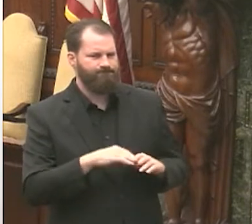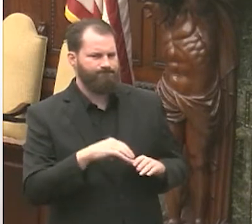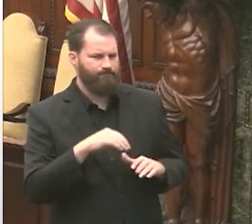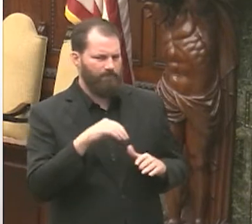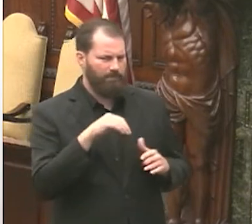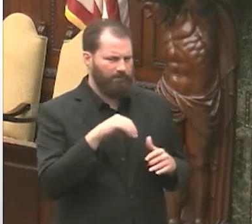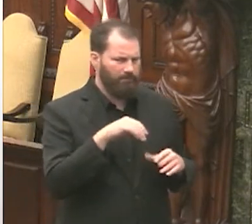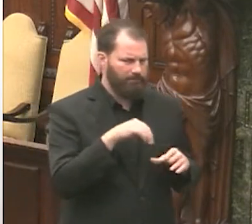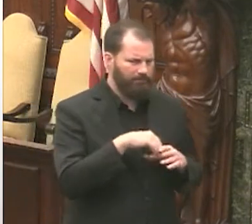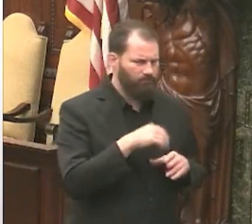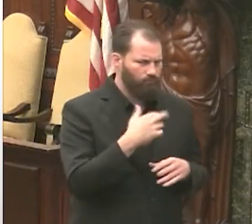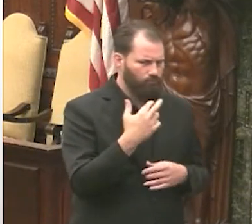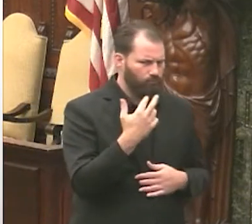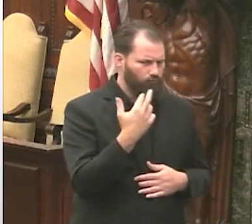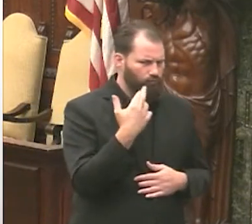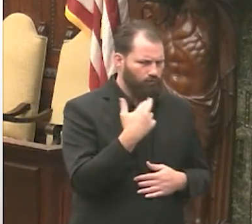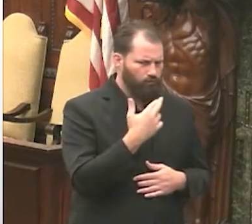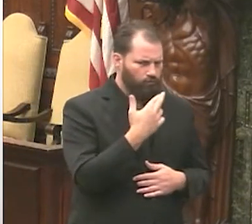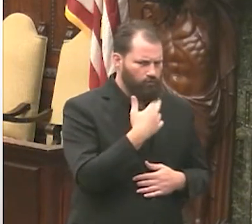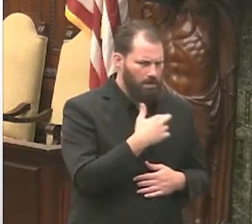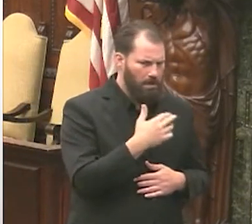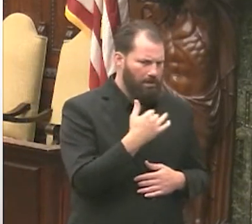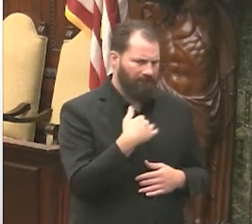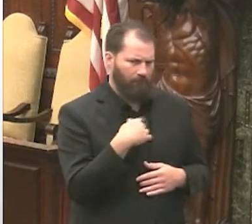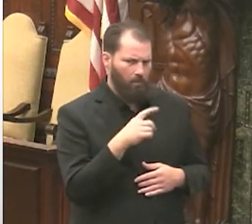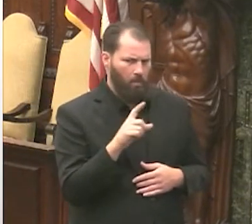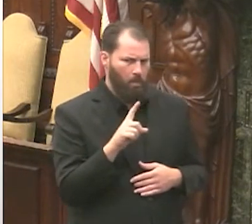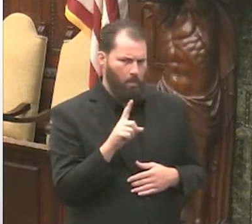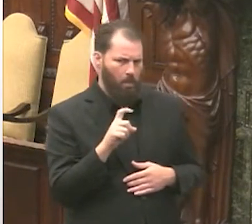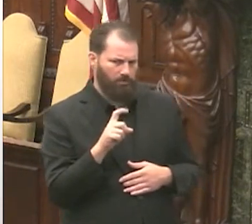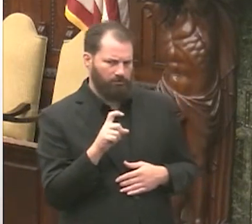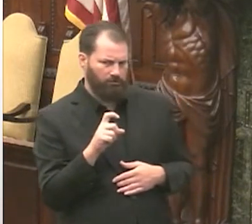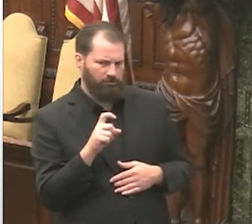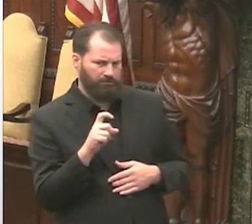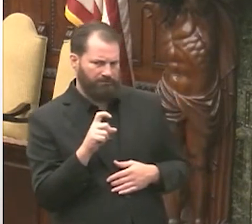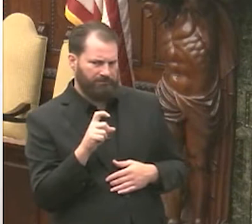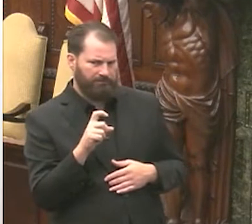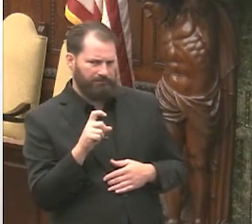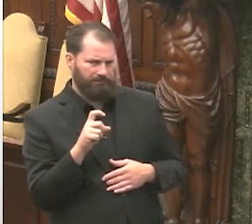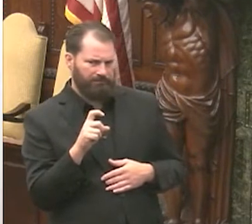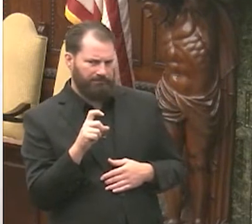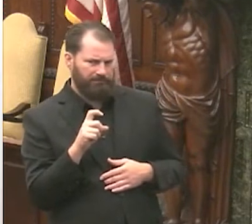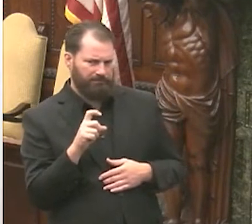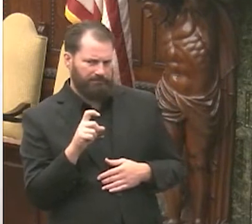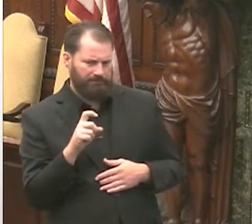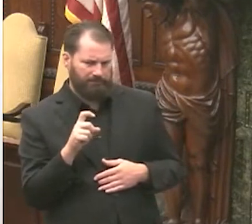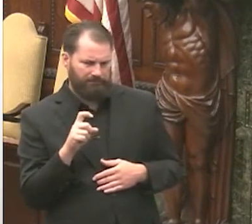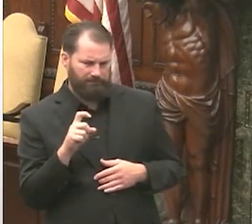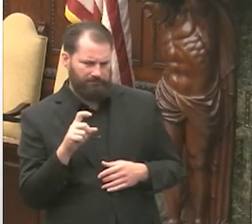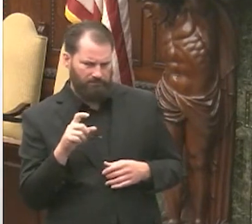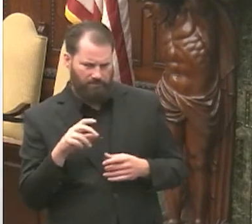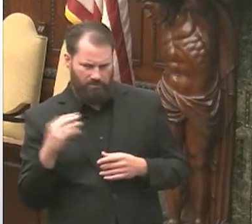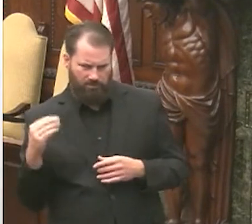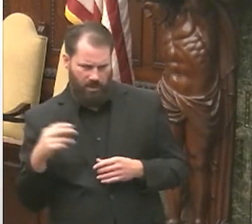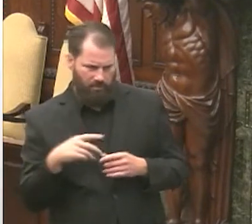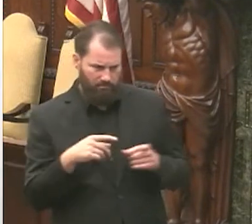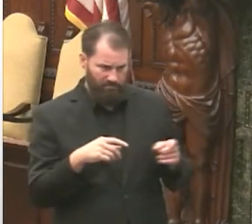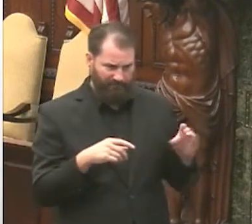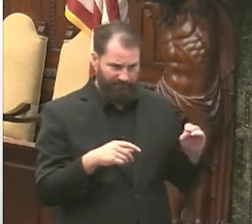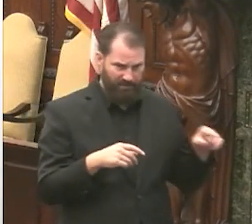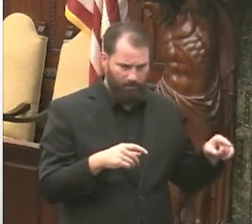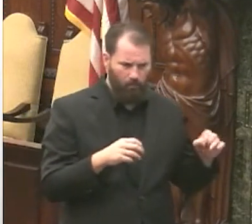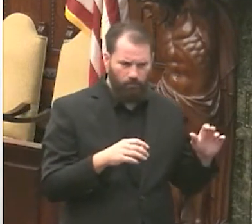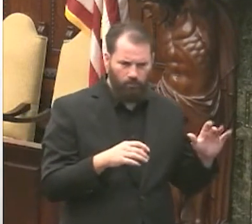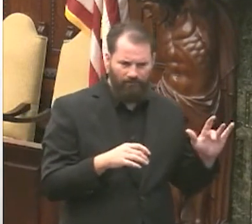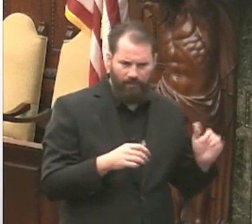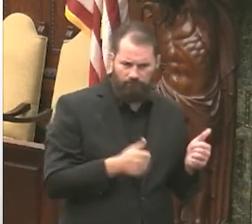that 25 limit is for gatherings. That does not apply to restaurants. Okay. And has there been any thoughts about lifting that or expanding that now that